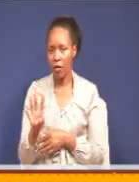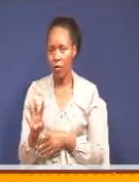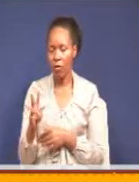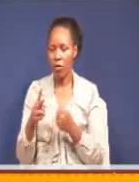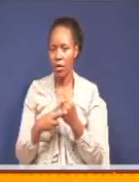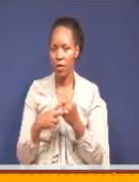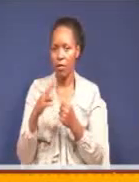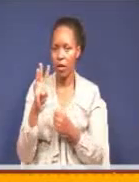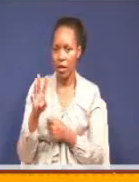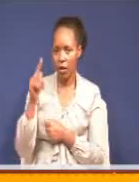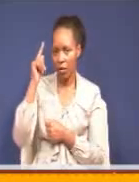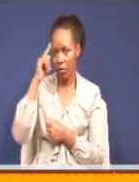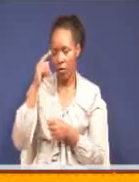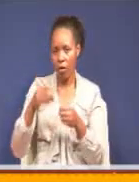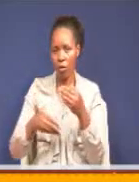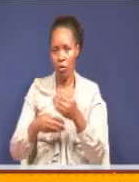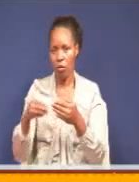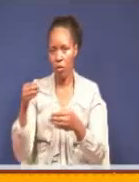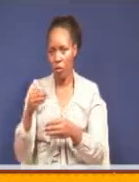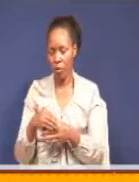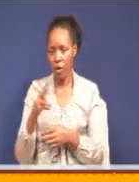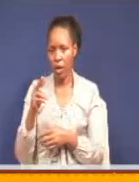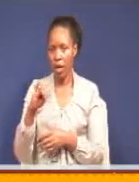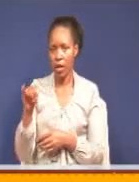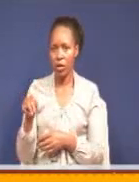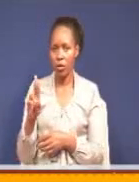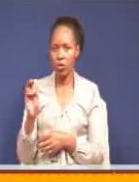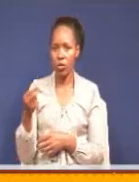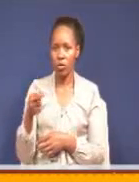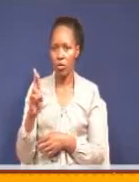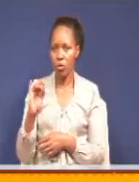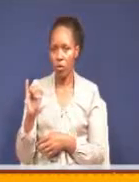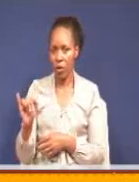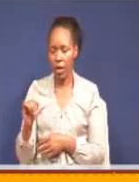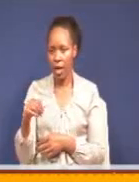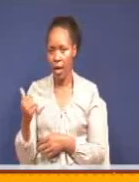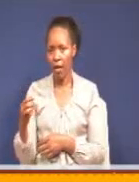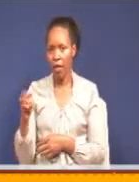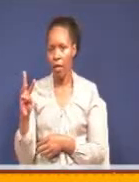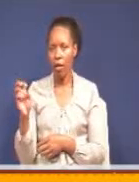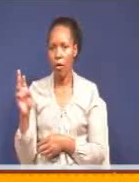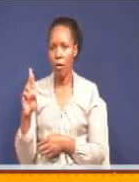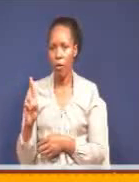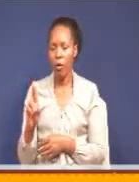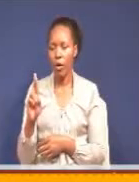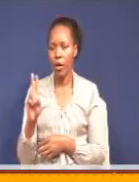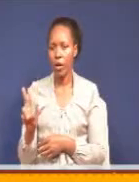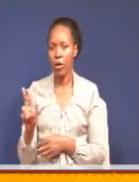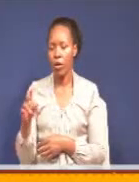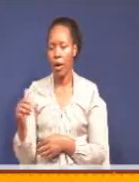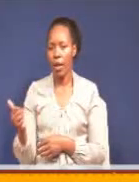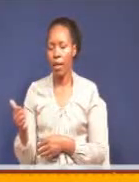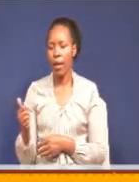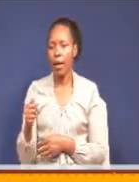150D474 for the construction of Kayododhi Eriga Chogoria Weru Mutindwa Kereani Marima Road in Tharaka Nithi